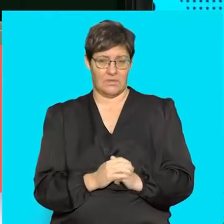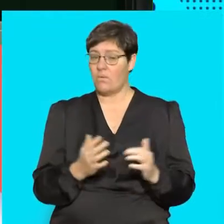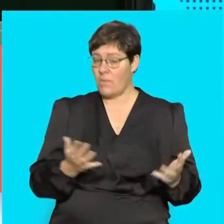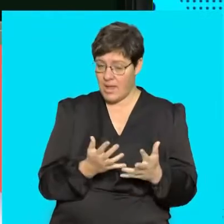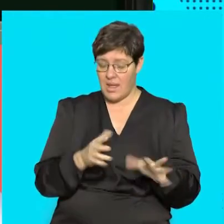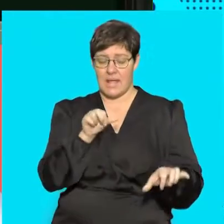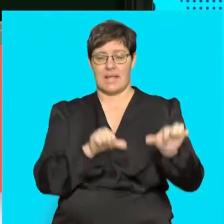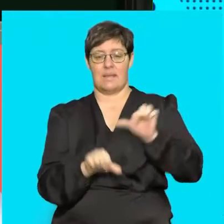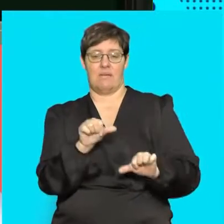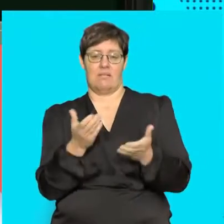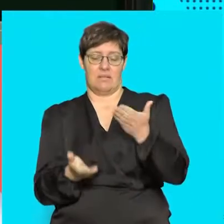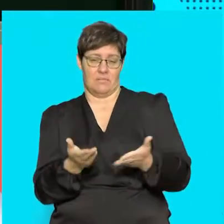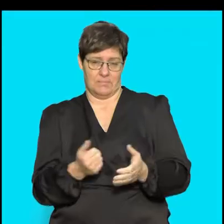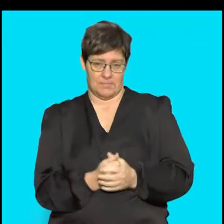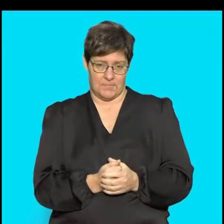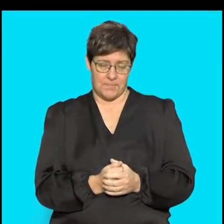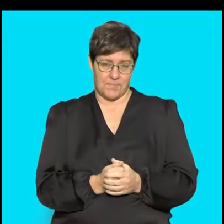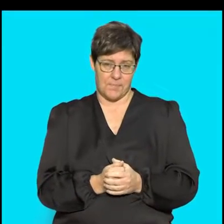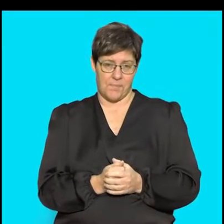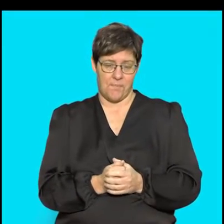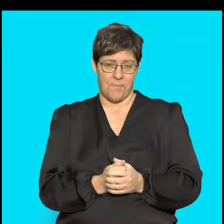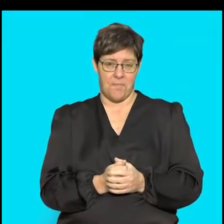in chemical equilibrium.